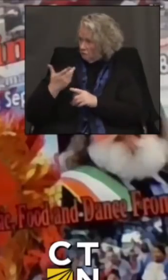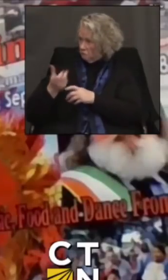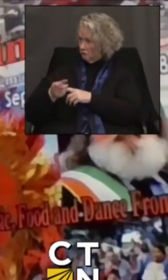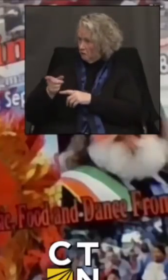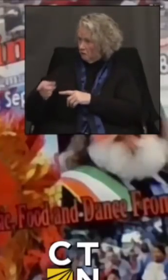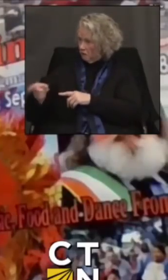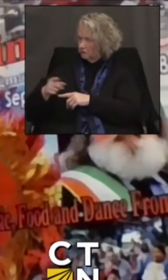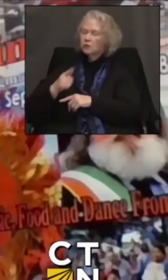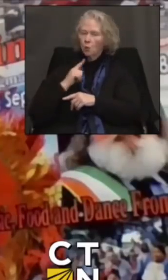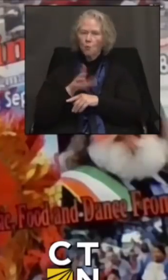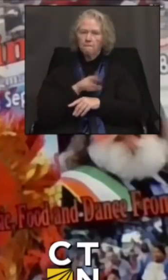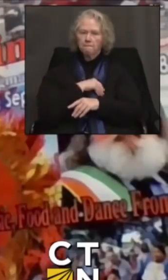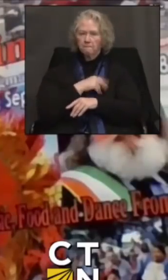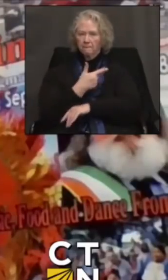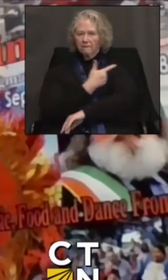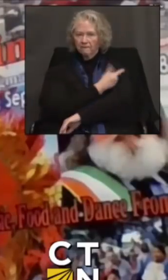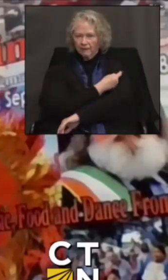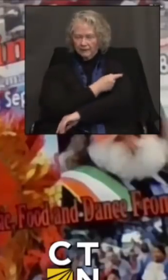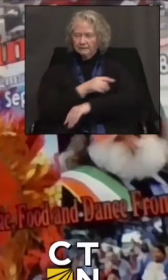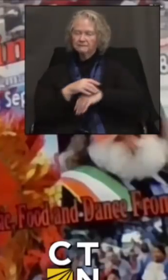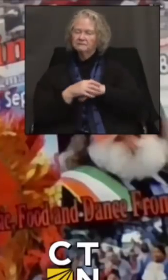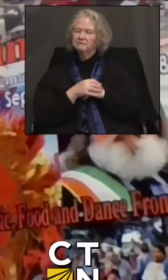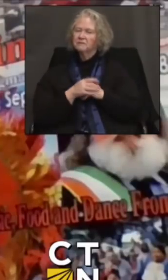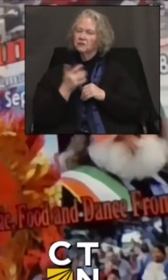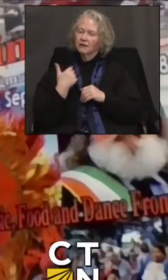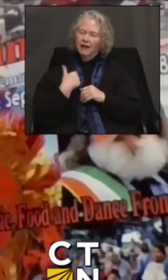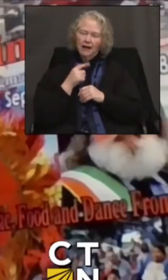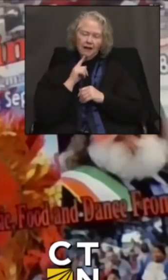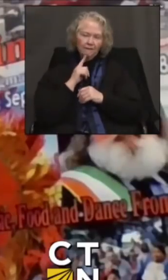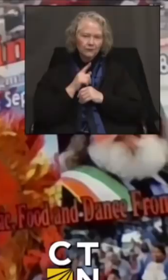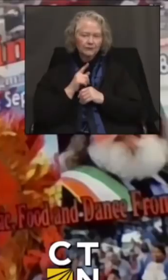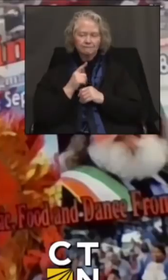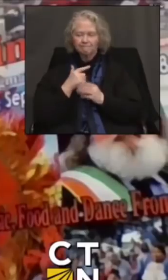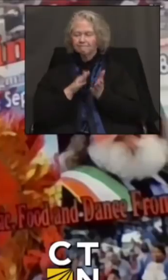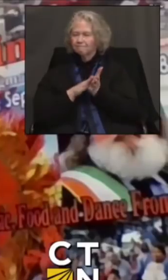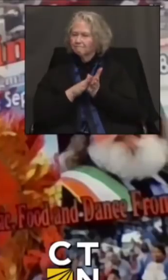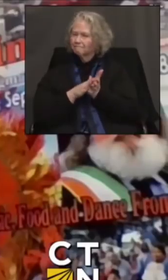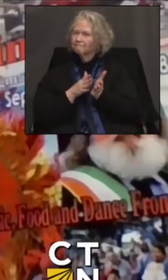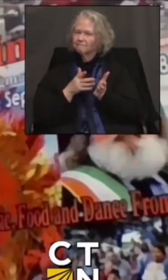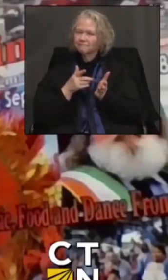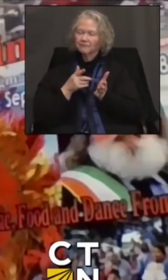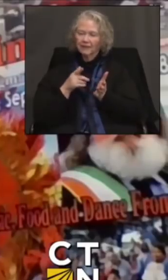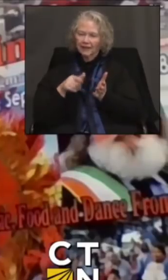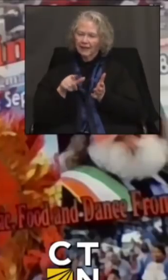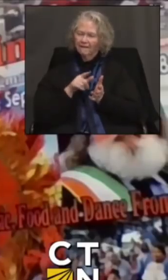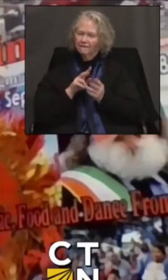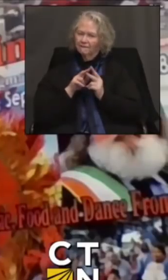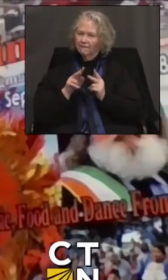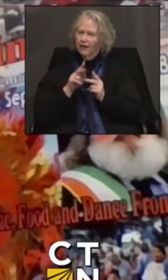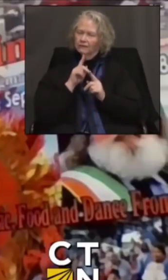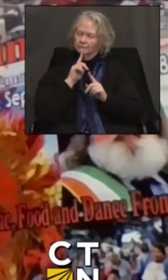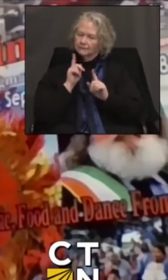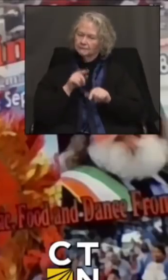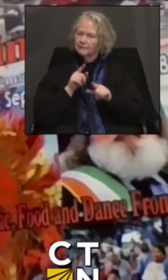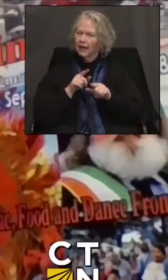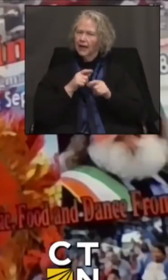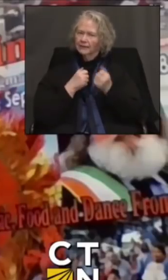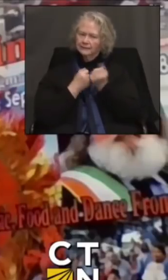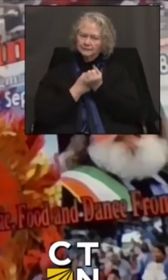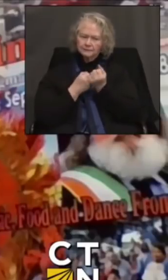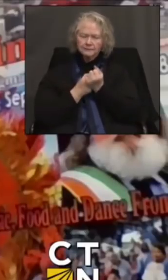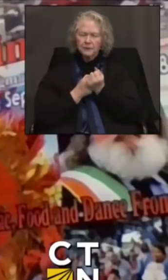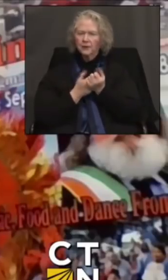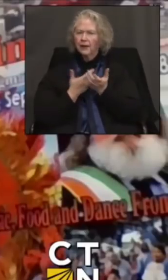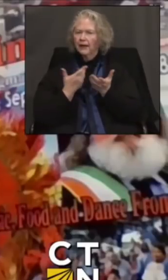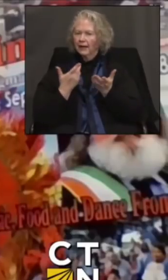And I have to say that the BPRC has been very respondent when it came to supporting and advocating for communities of